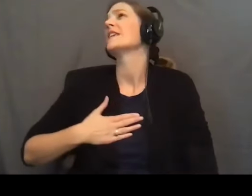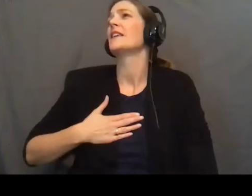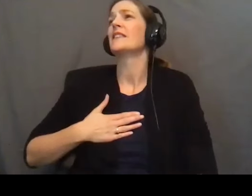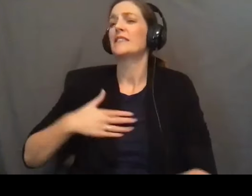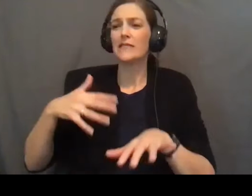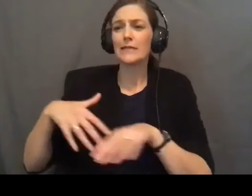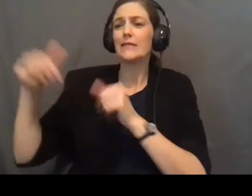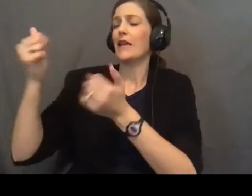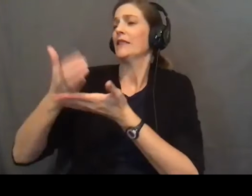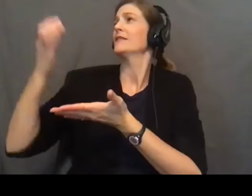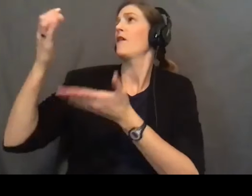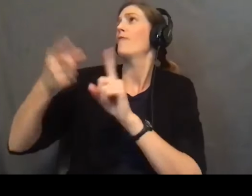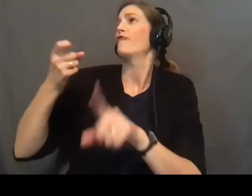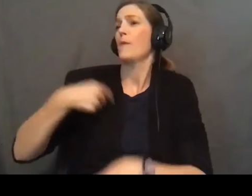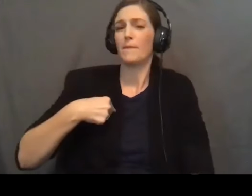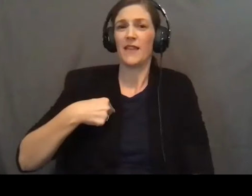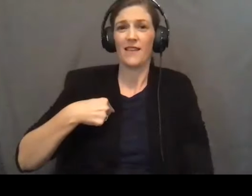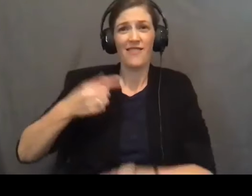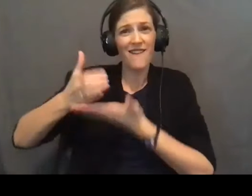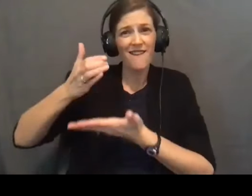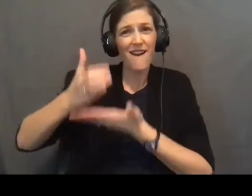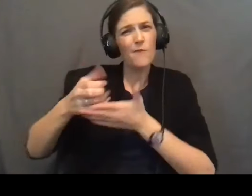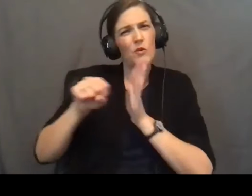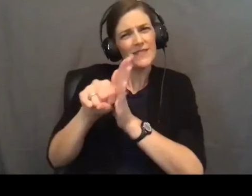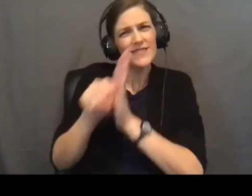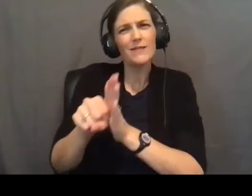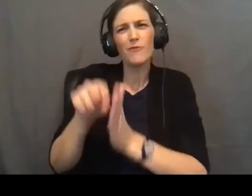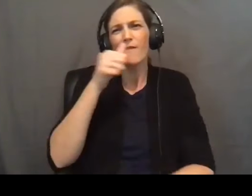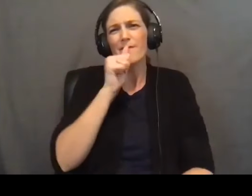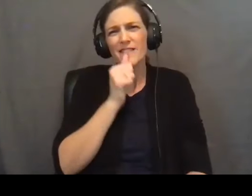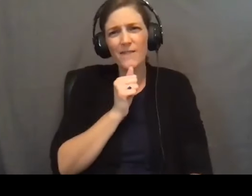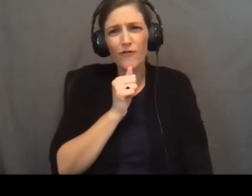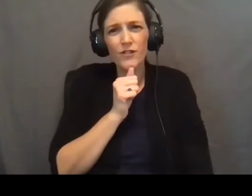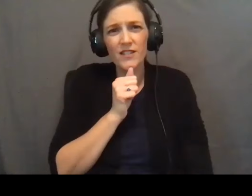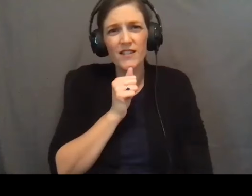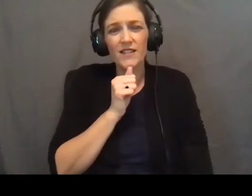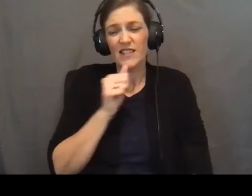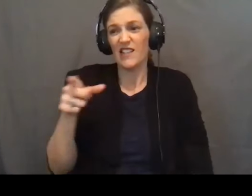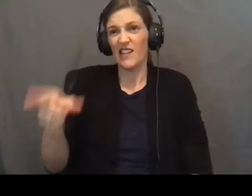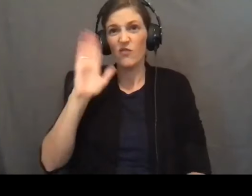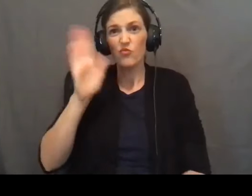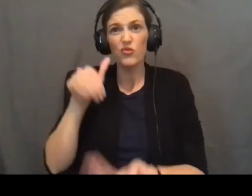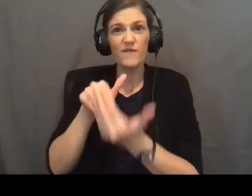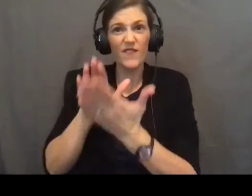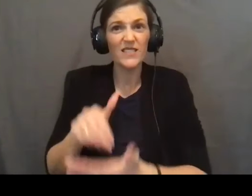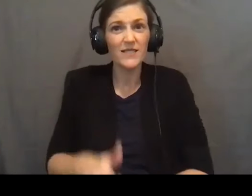this cup from me, Jesus says. And the cup was a symbol of the suffering that he was going to face